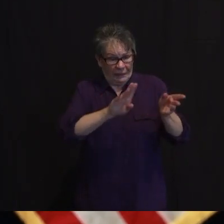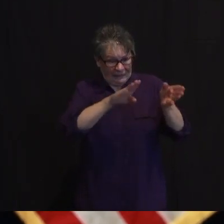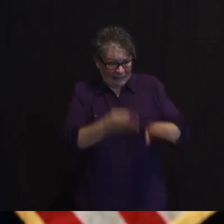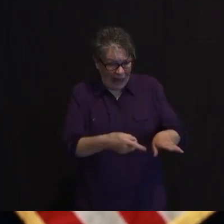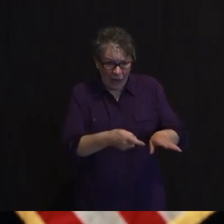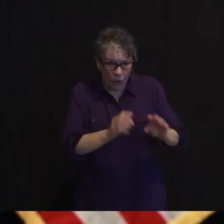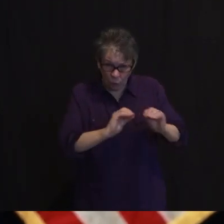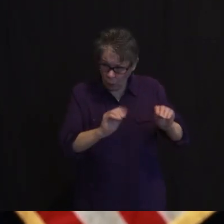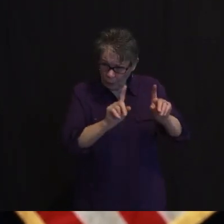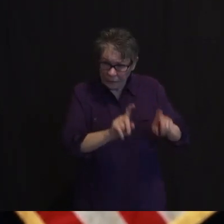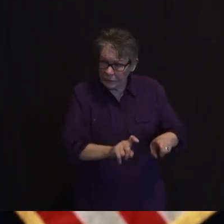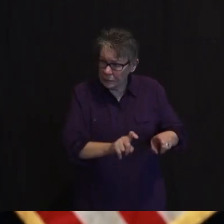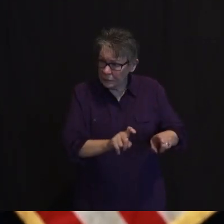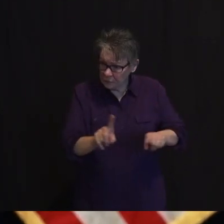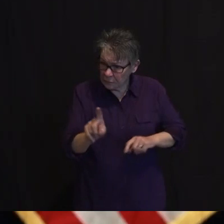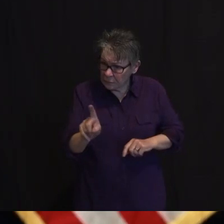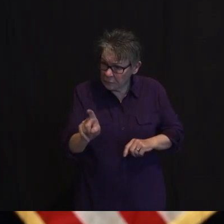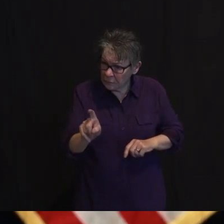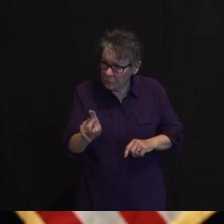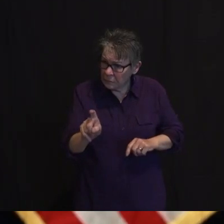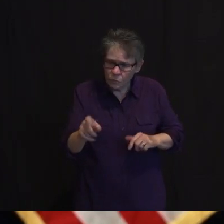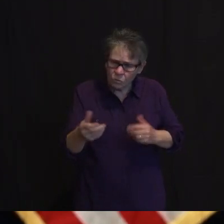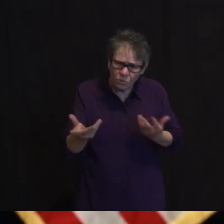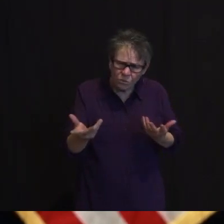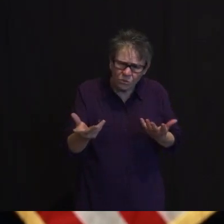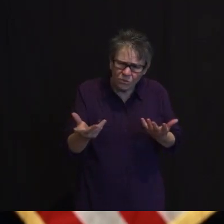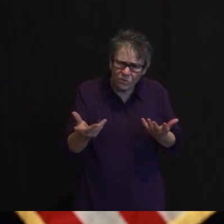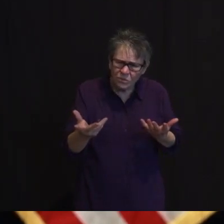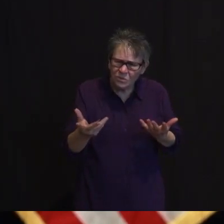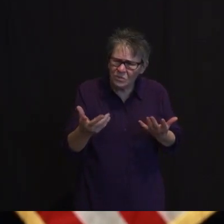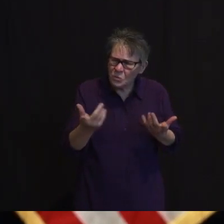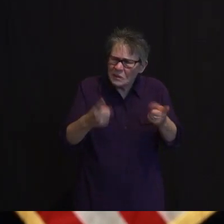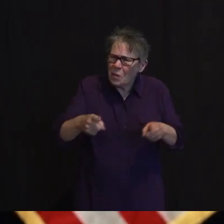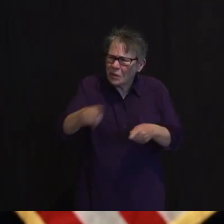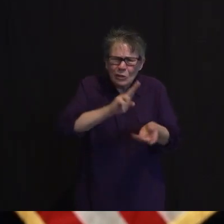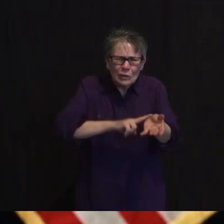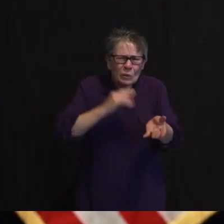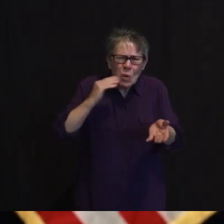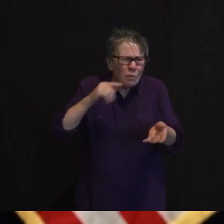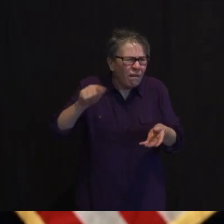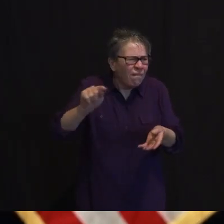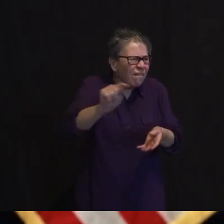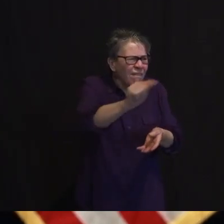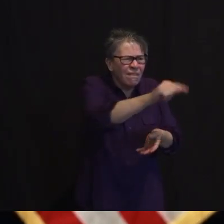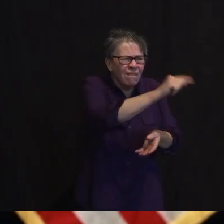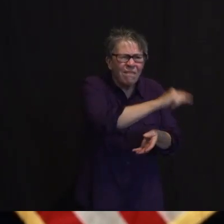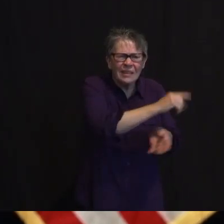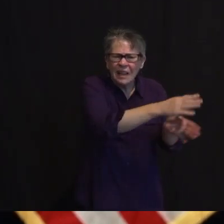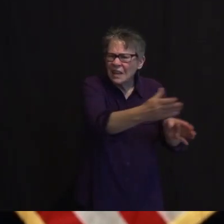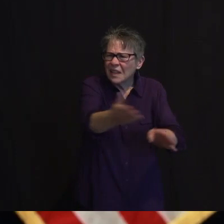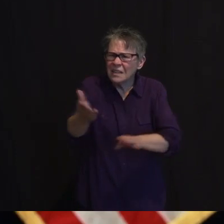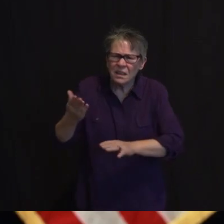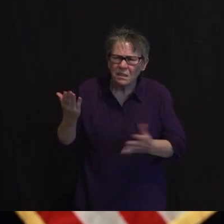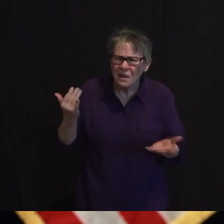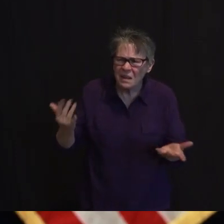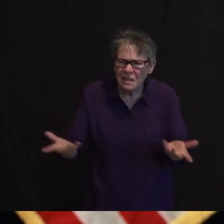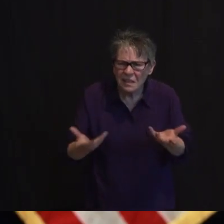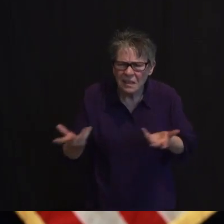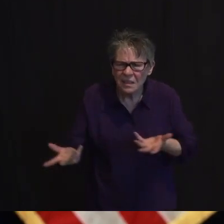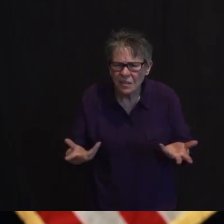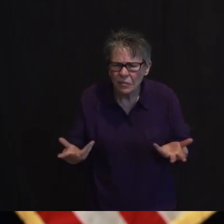that represents, is there possibly, sorry? At nursing homes, veteran homes, is there policy for testing, and does that present